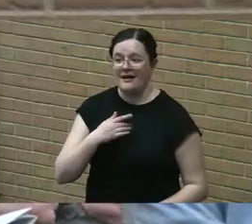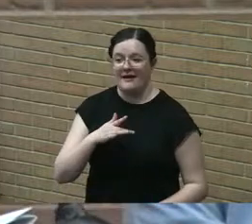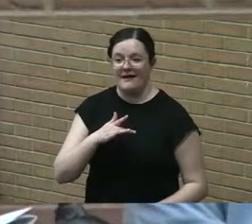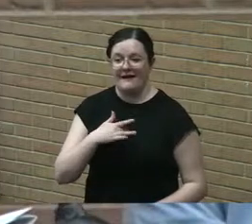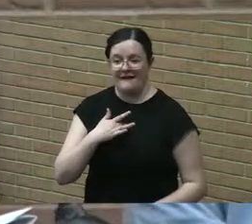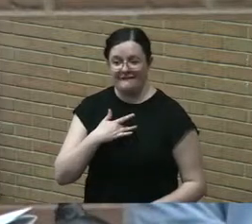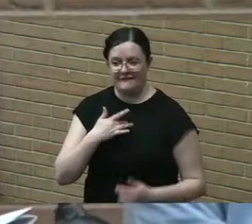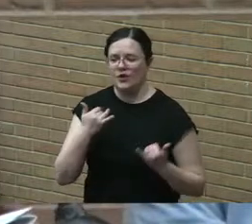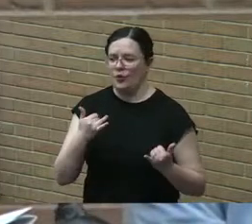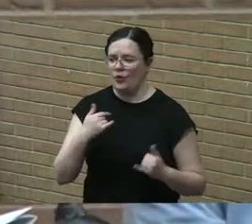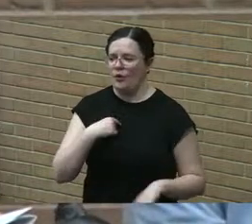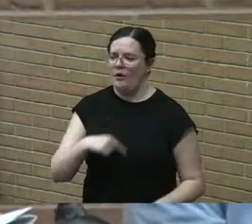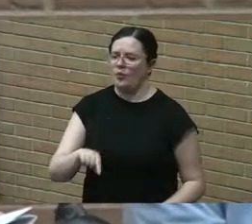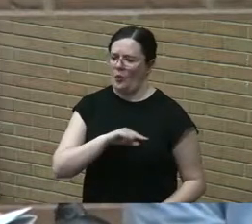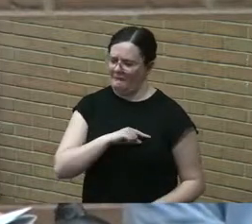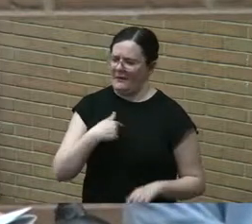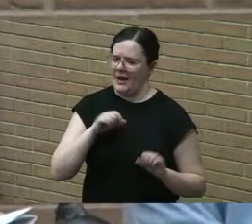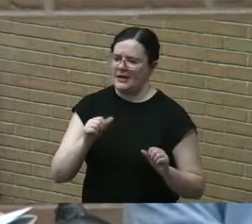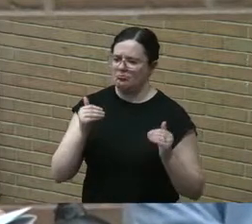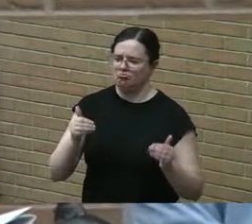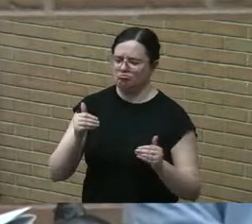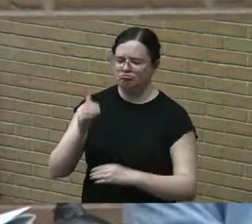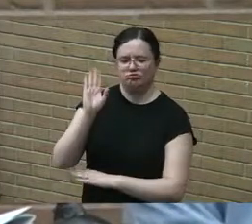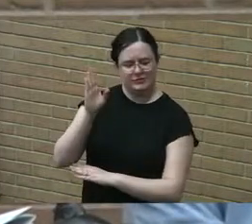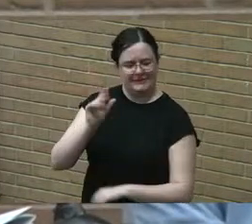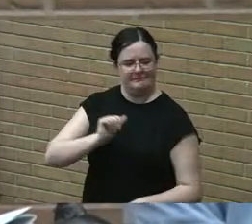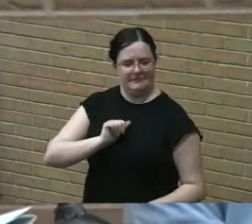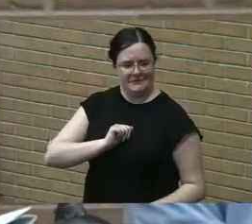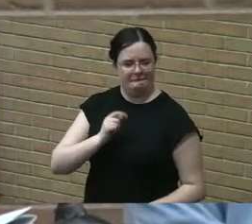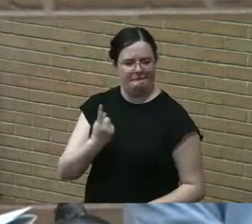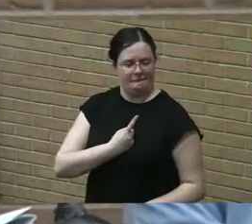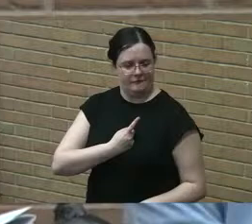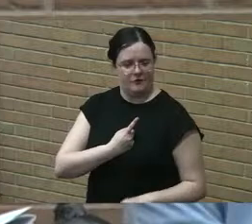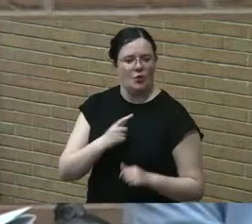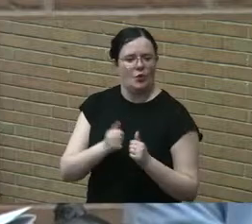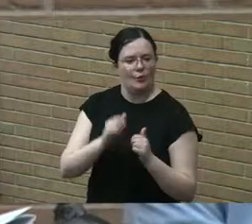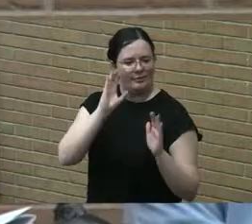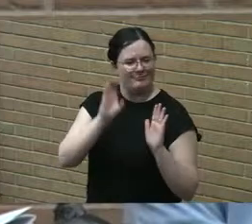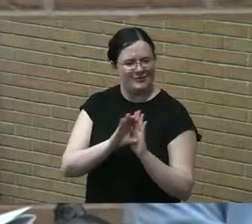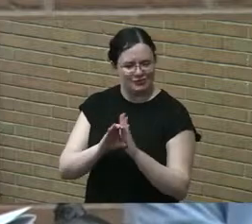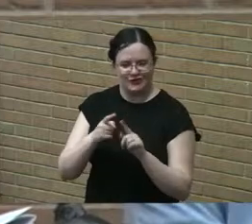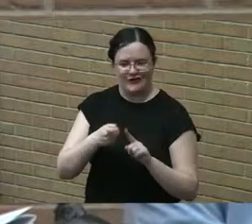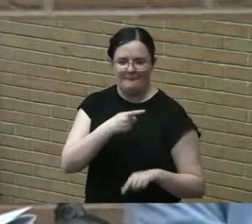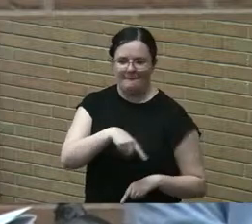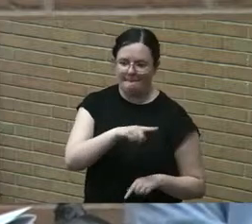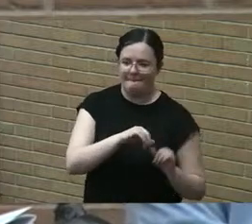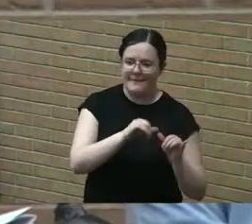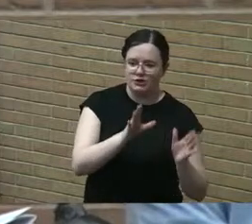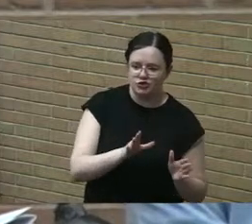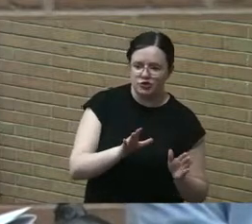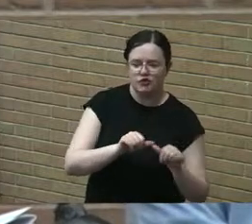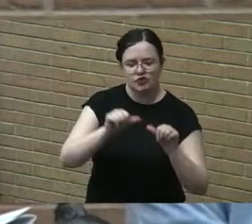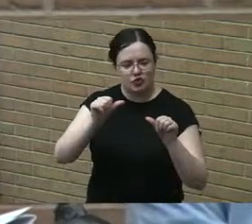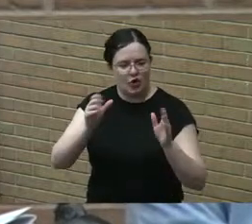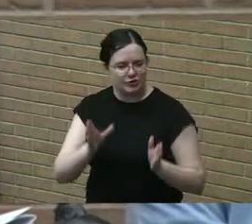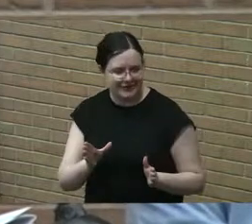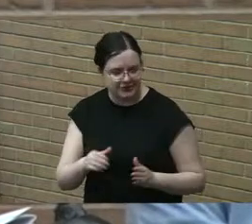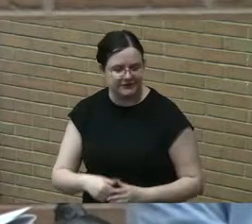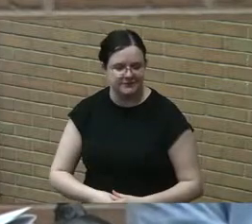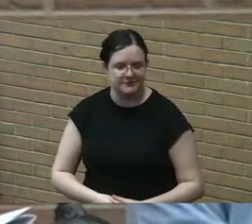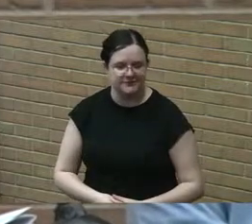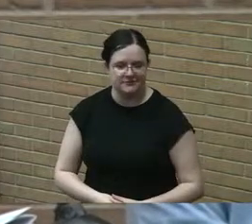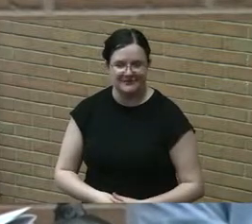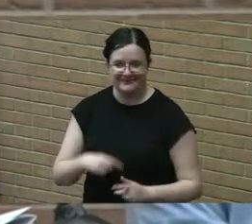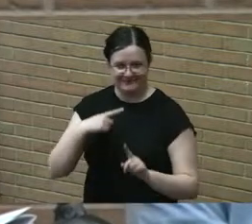with the assistance of the graphics provided by the engineers and the architects, and also understanding the